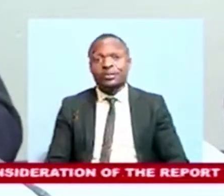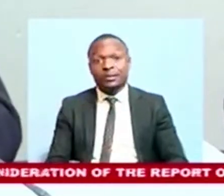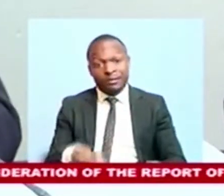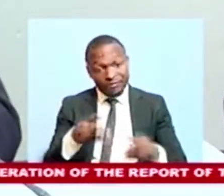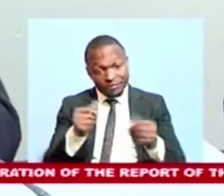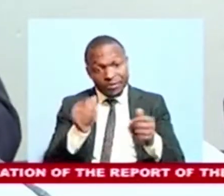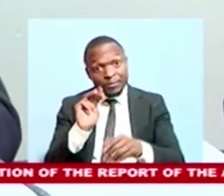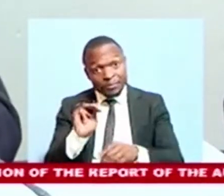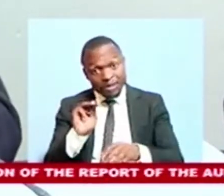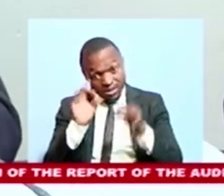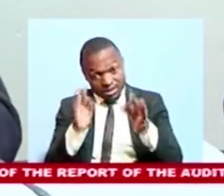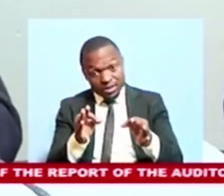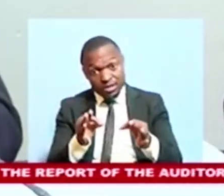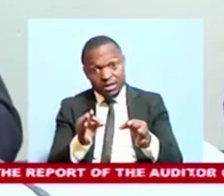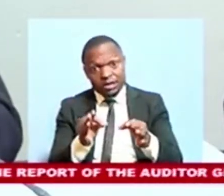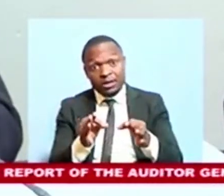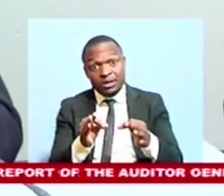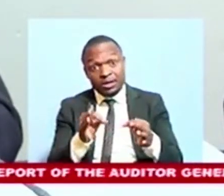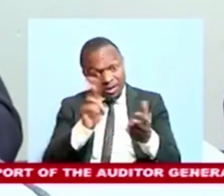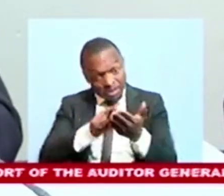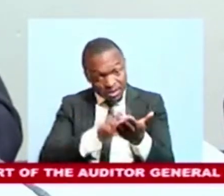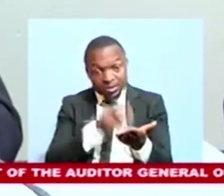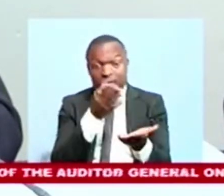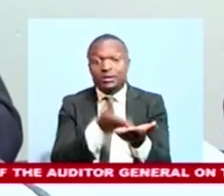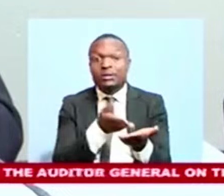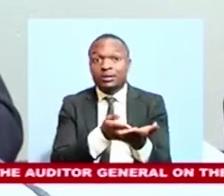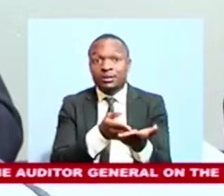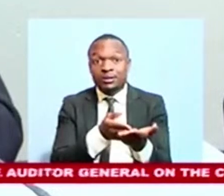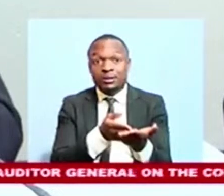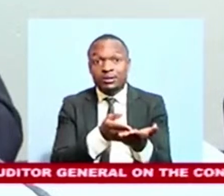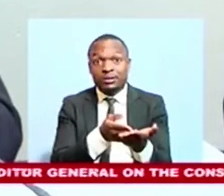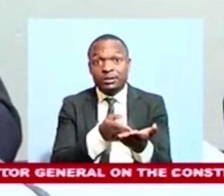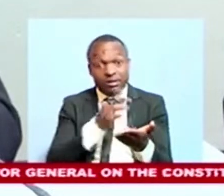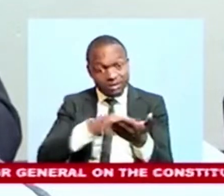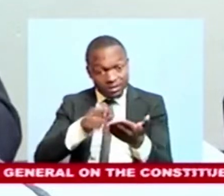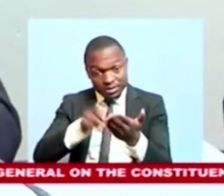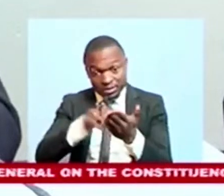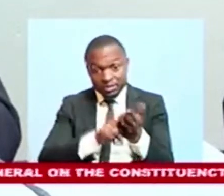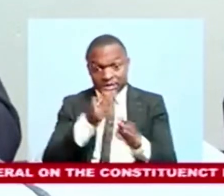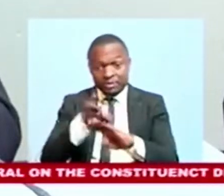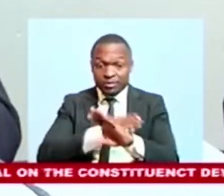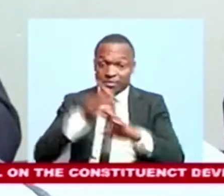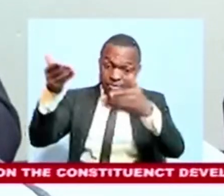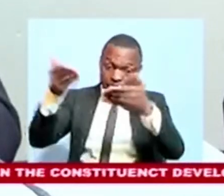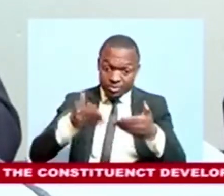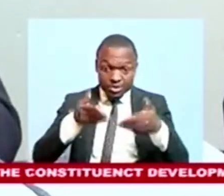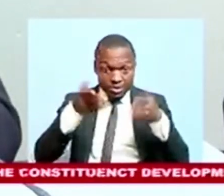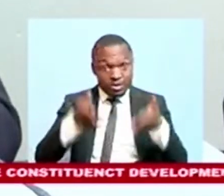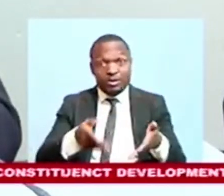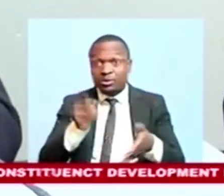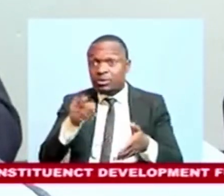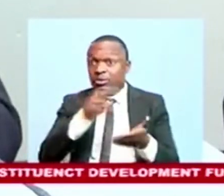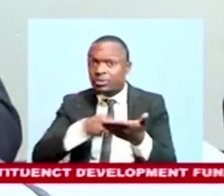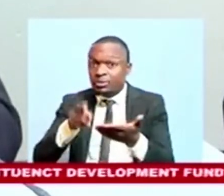ago, whether we went through this report before submitting it to Parliament. Did you go through this?